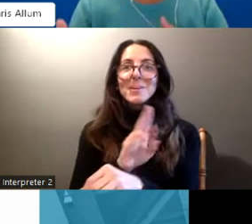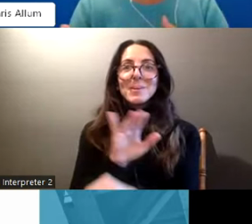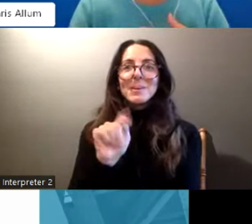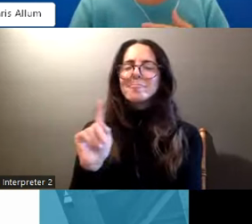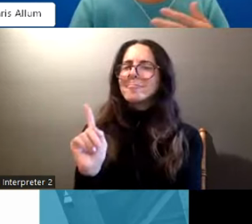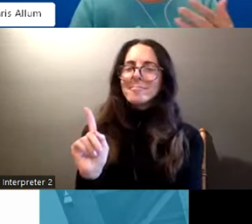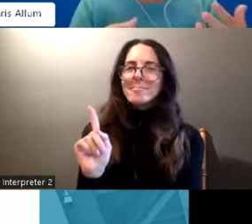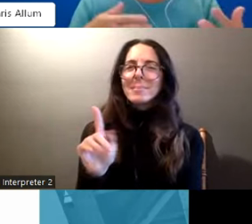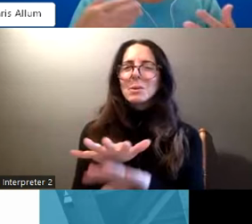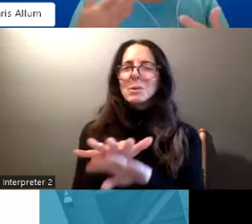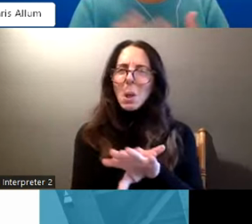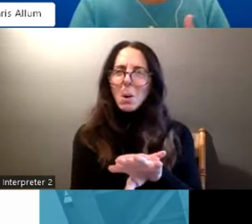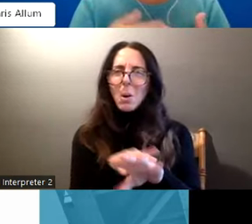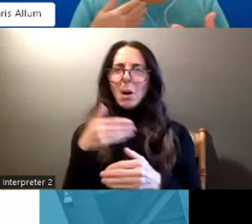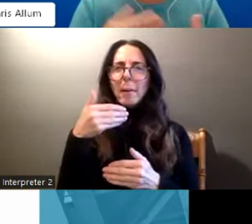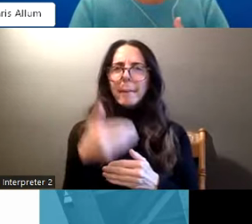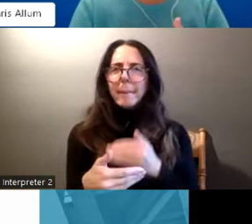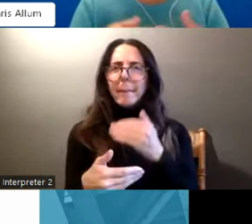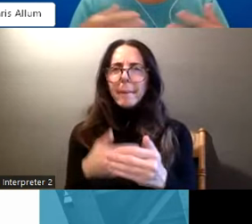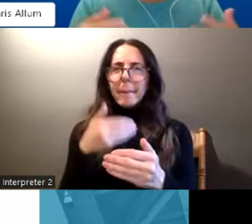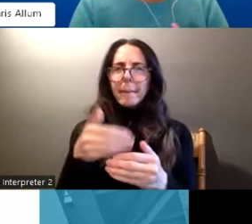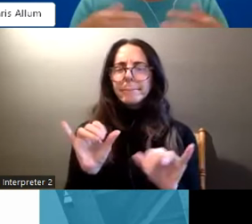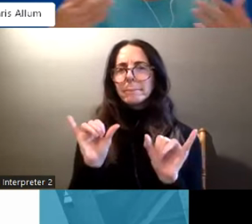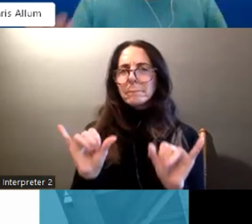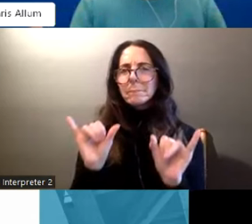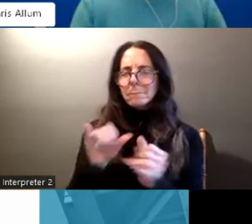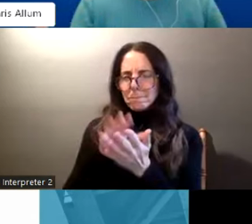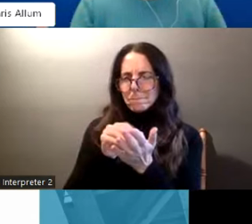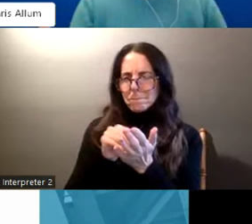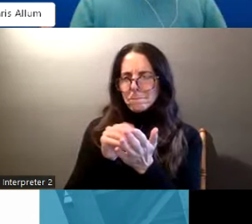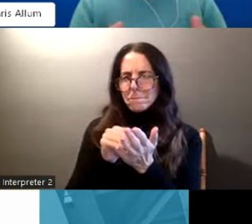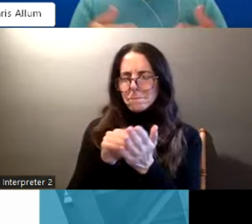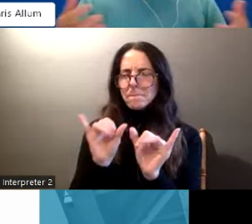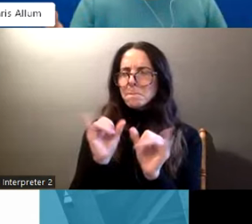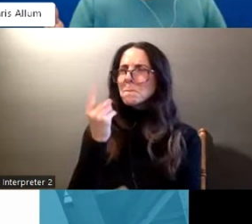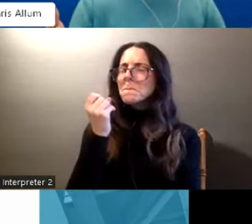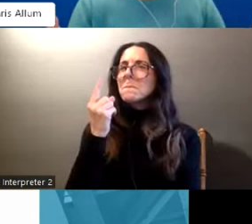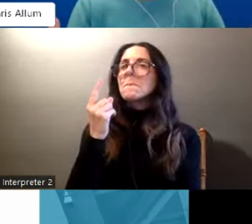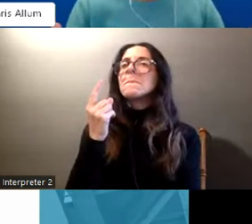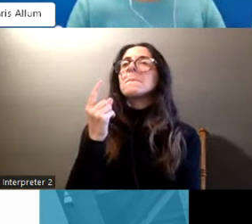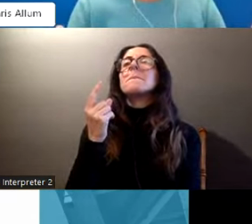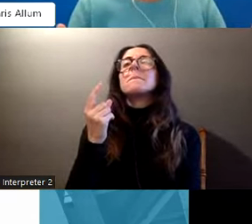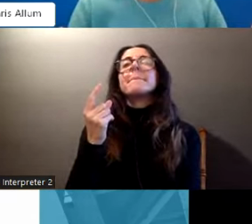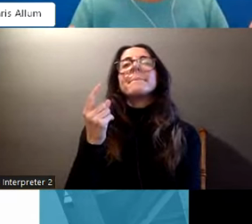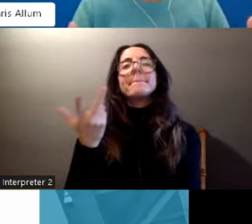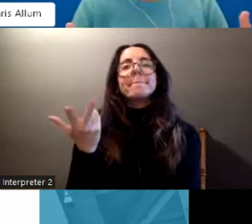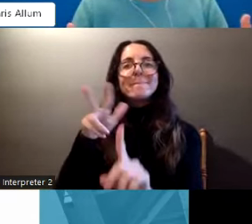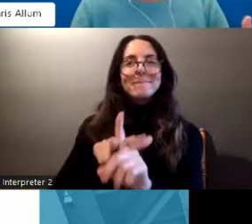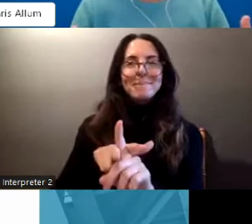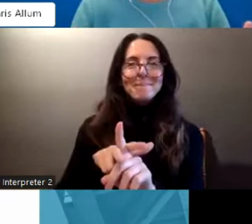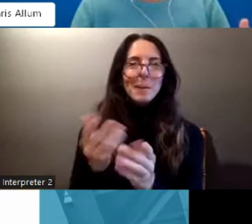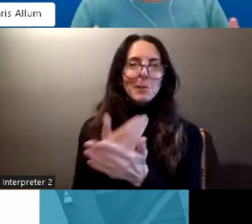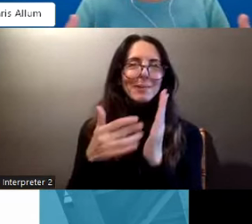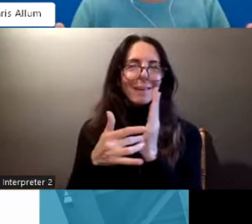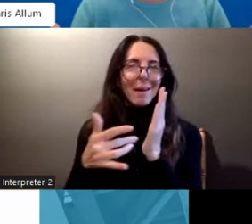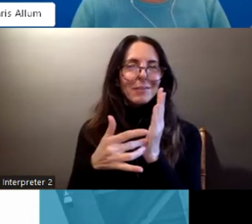take time to learn about it, understand it before they adopt whatever that new technology is and